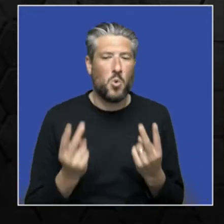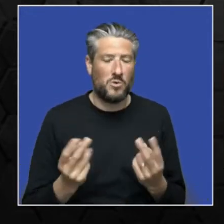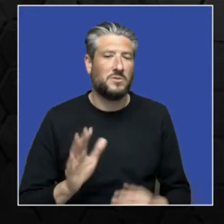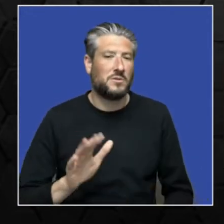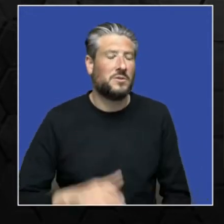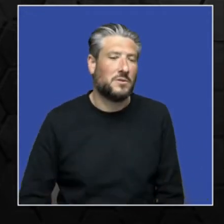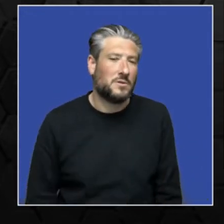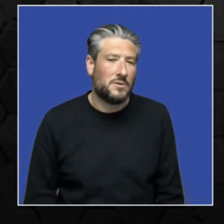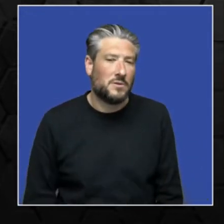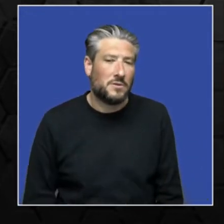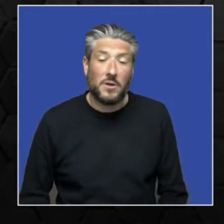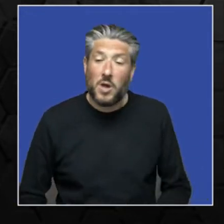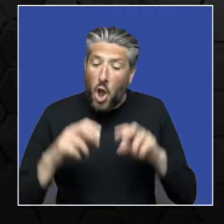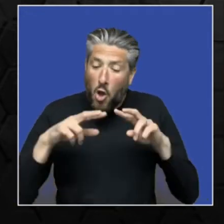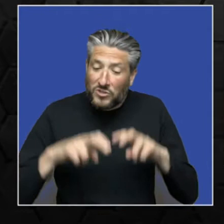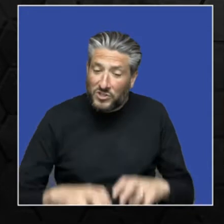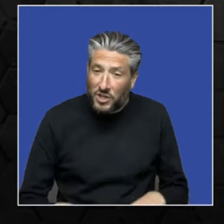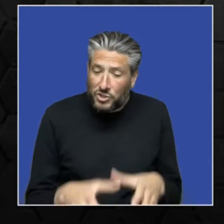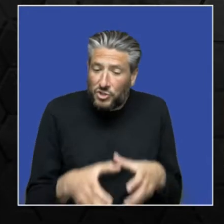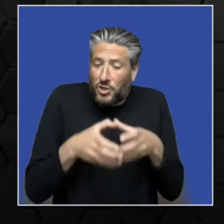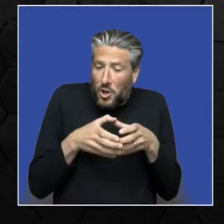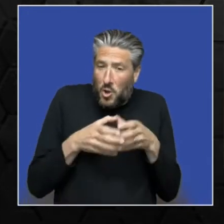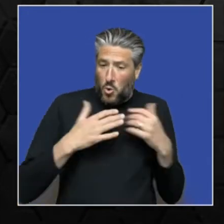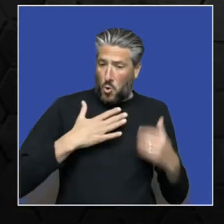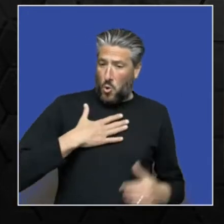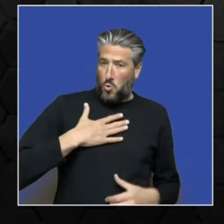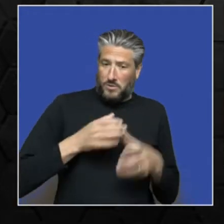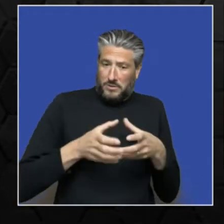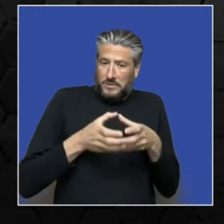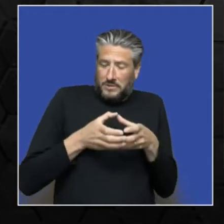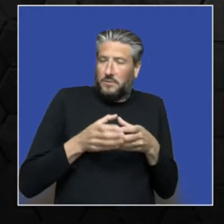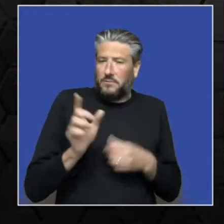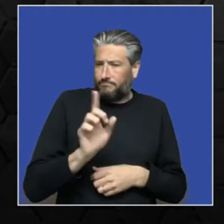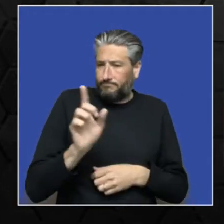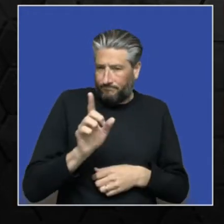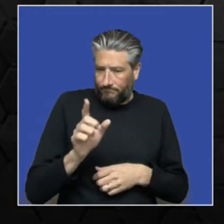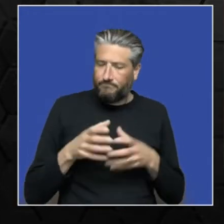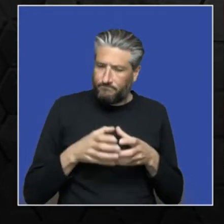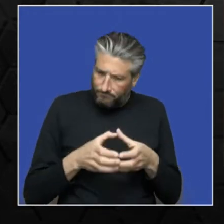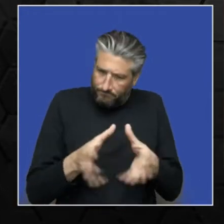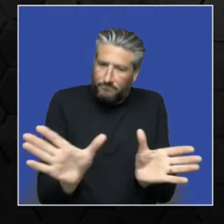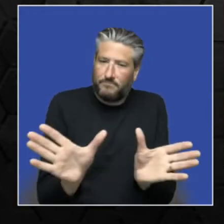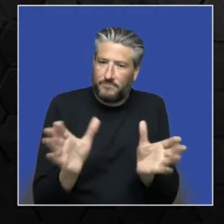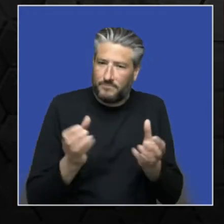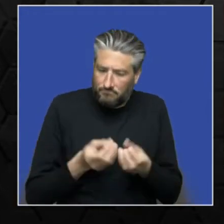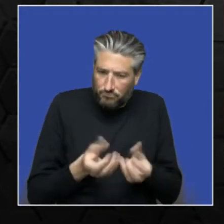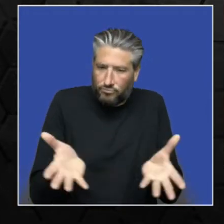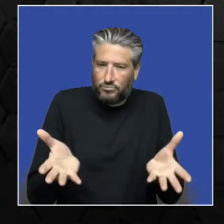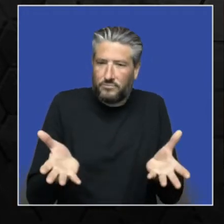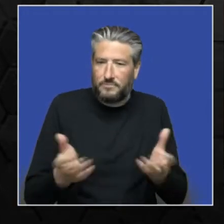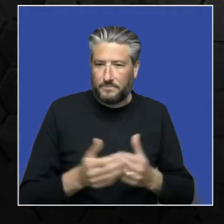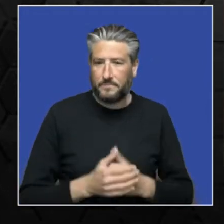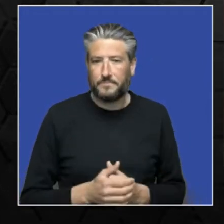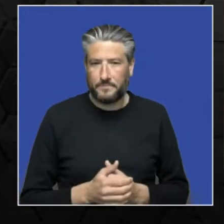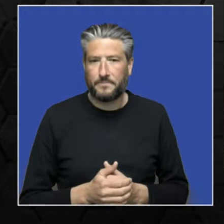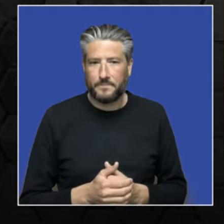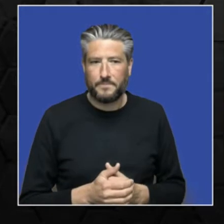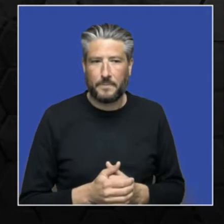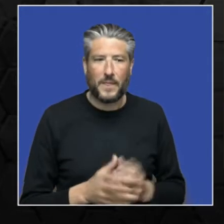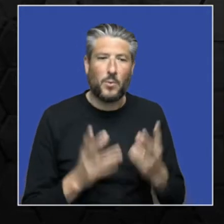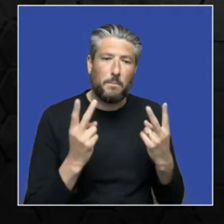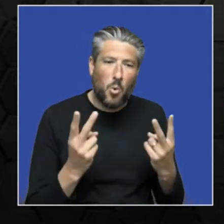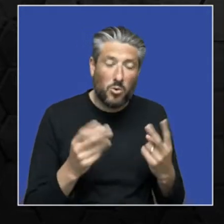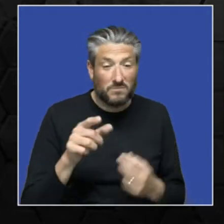see it as a separate bubble, you are just increasing distance. And for someone who to get started, just start with any basic project. And the